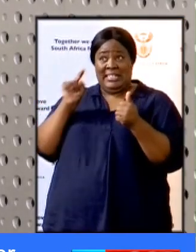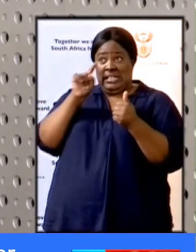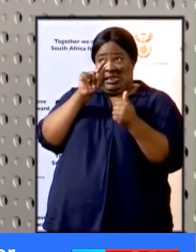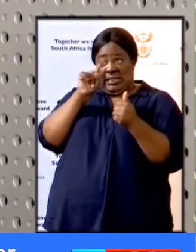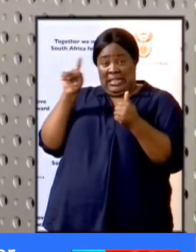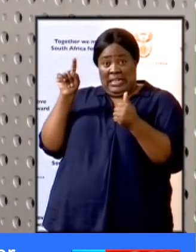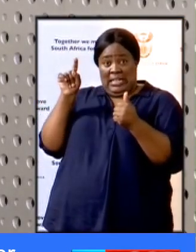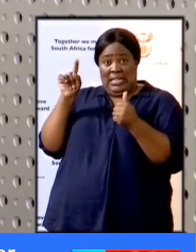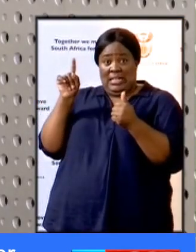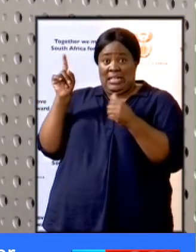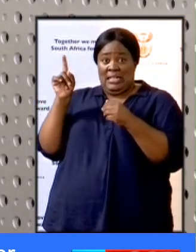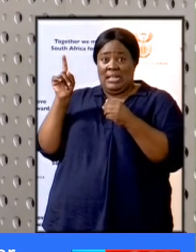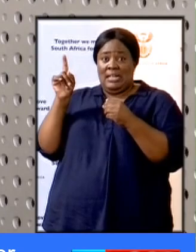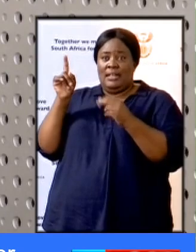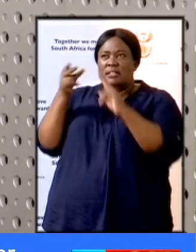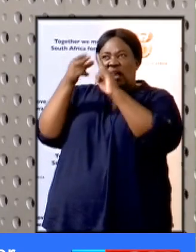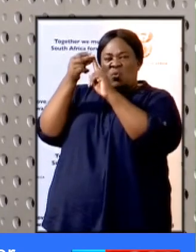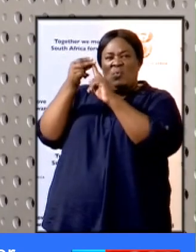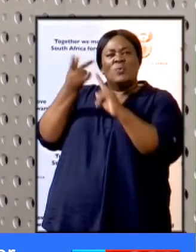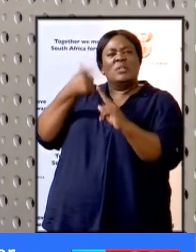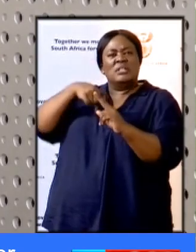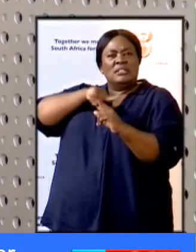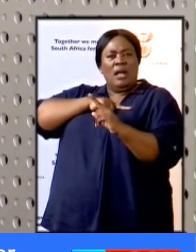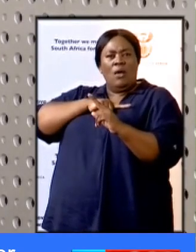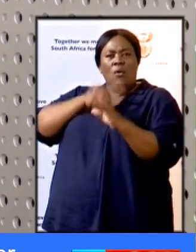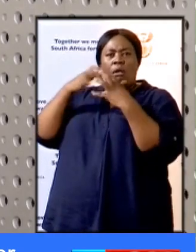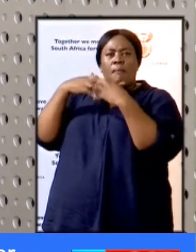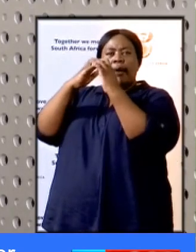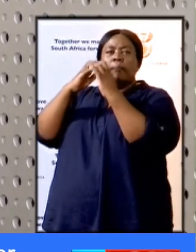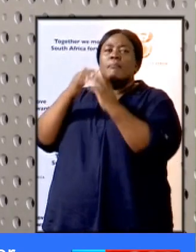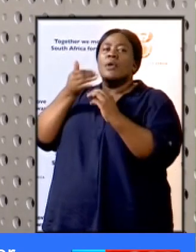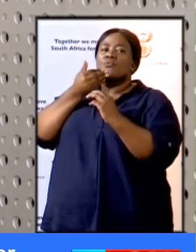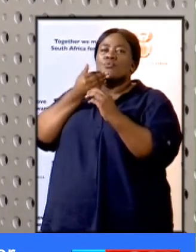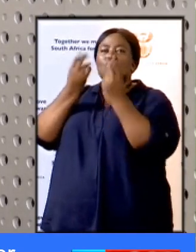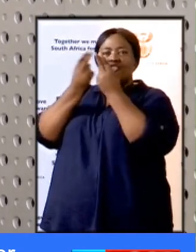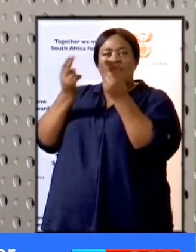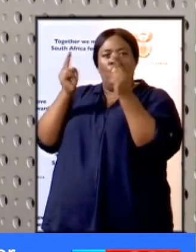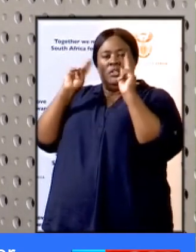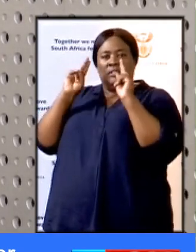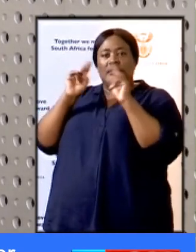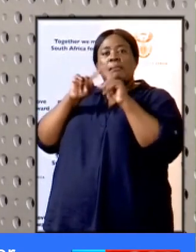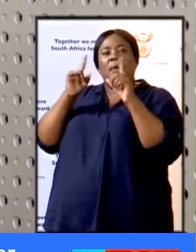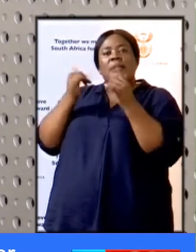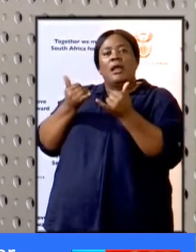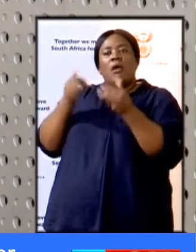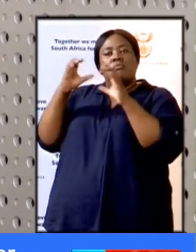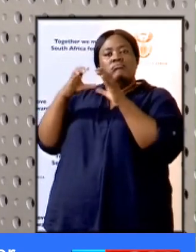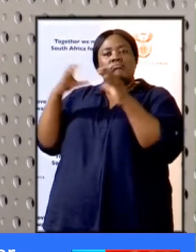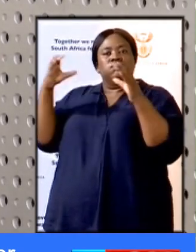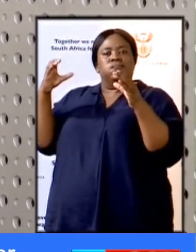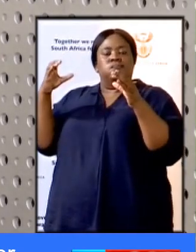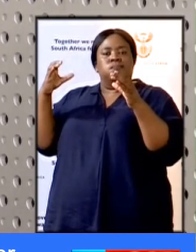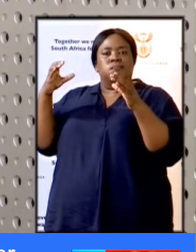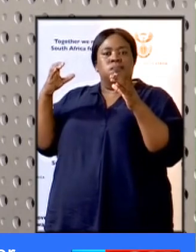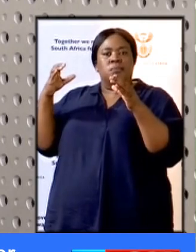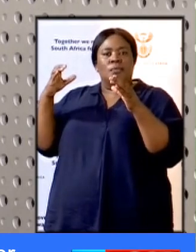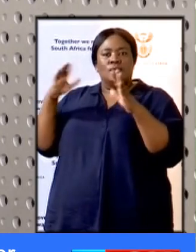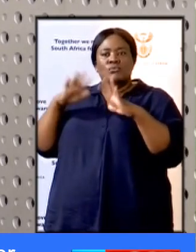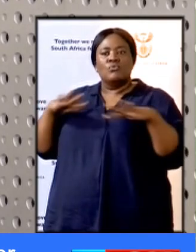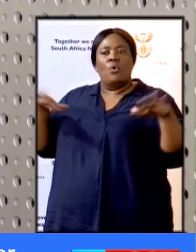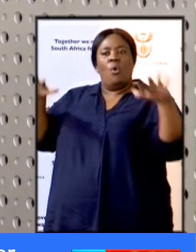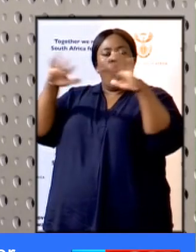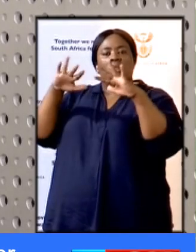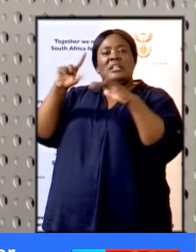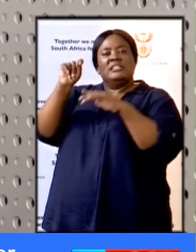entity that was formed originally by universities. Now it has been extended to all our